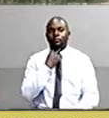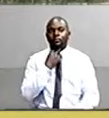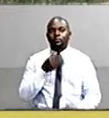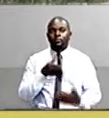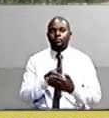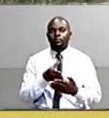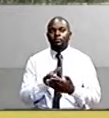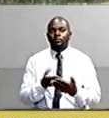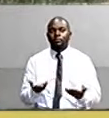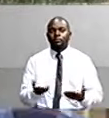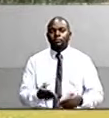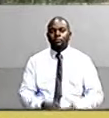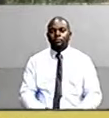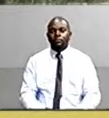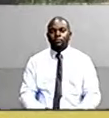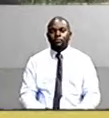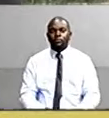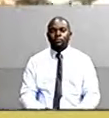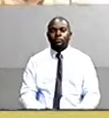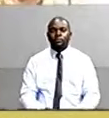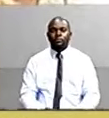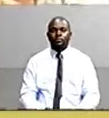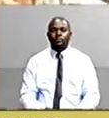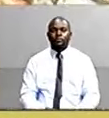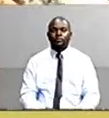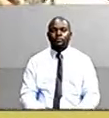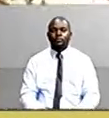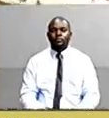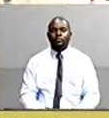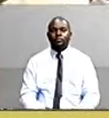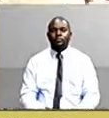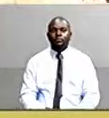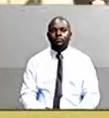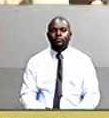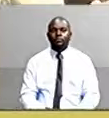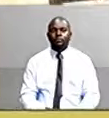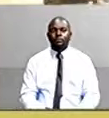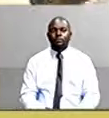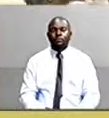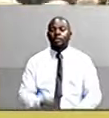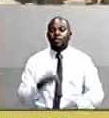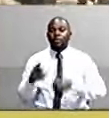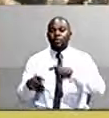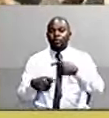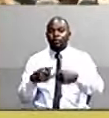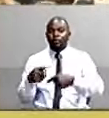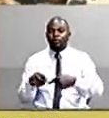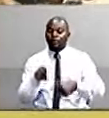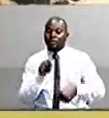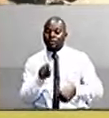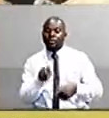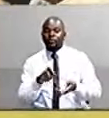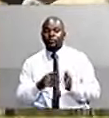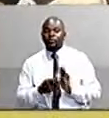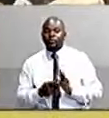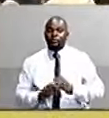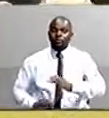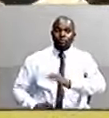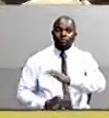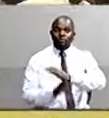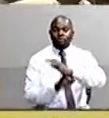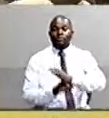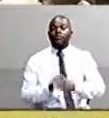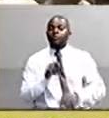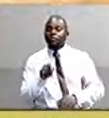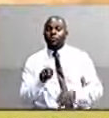That the government of Uganda, through the Minister of Agriculture, that they continue supporting this project, because the project is even